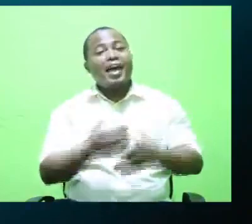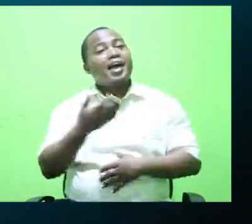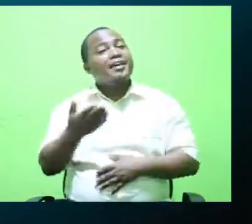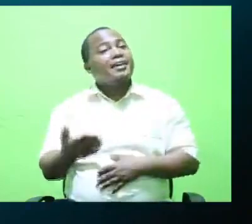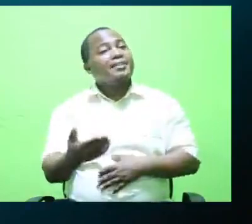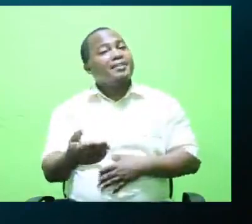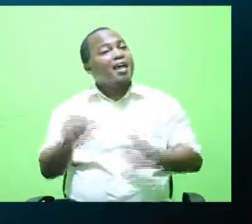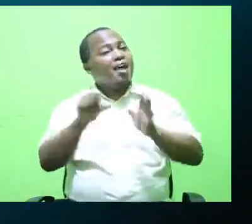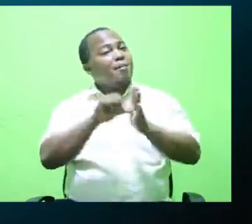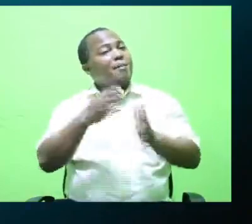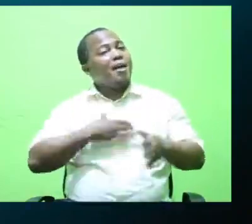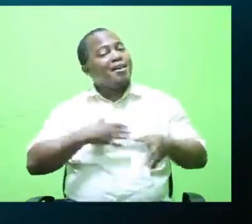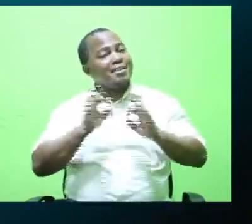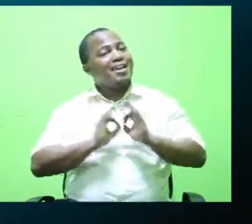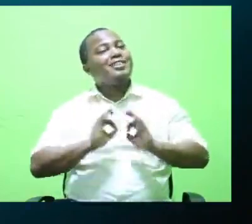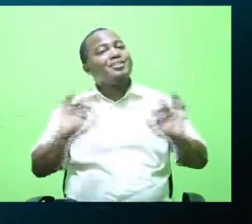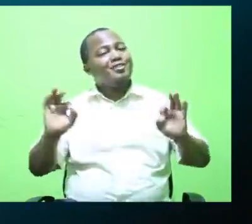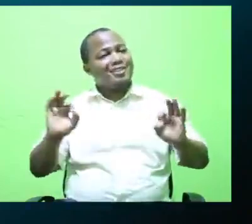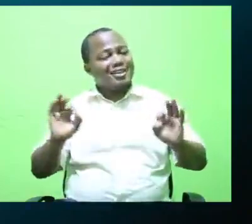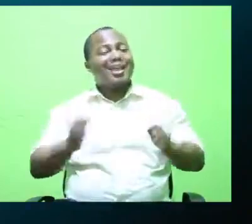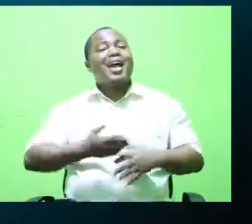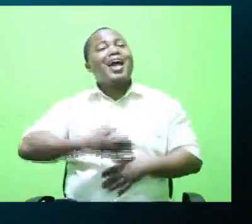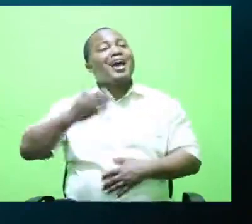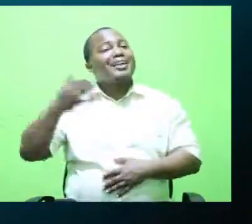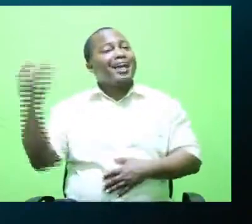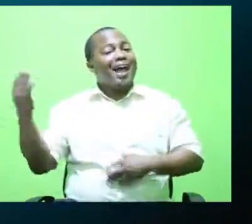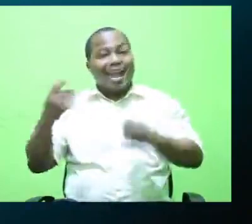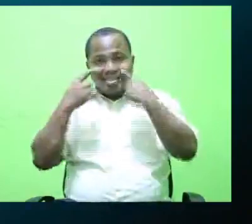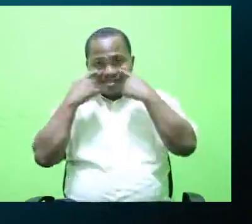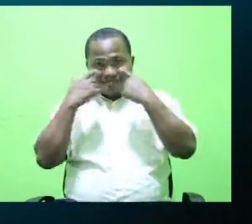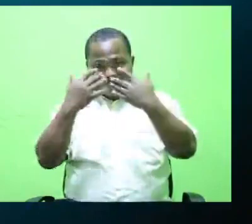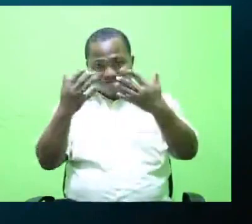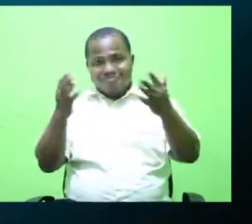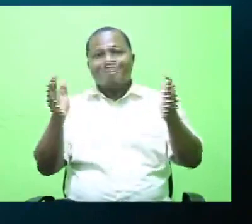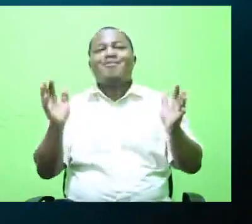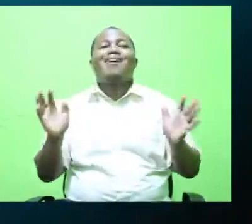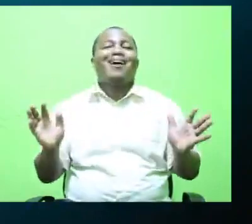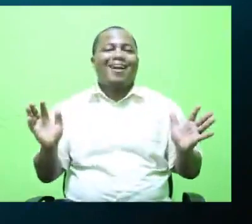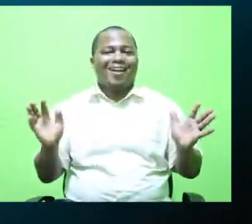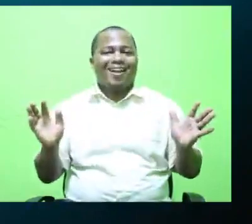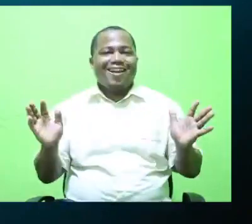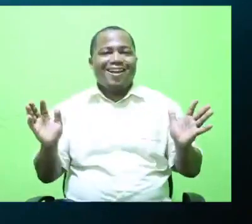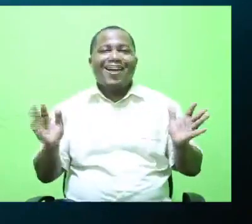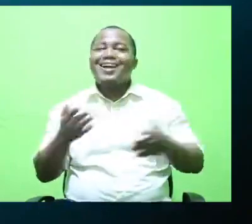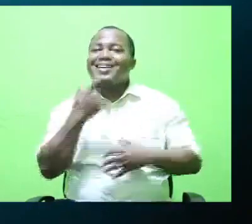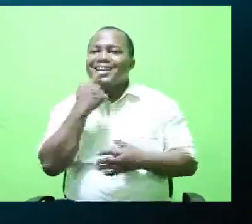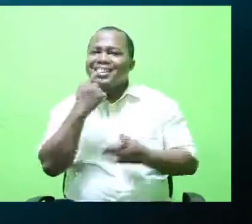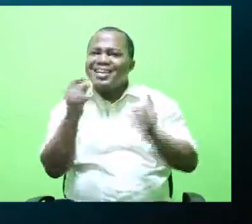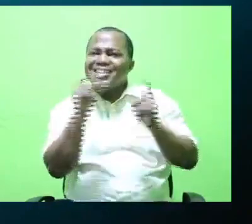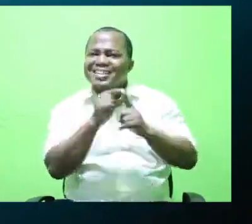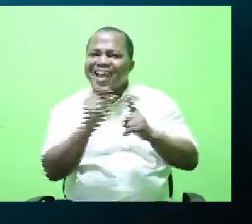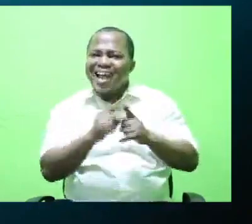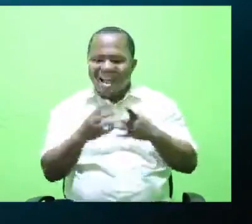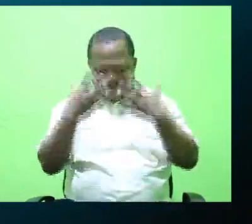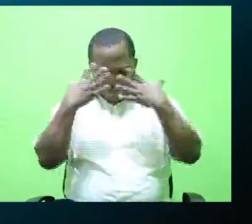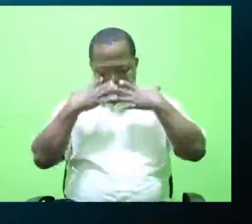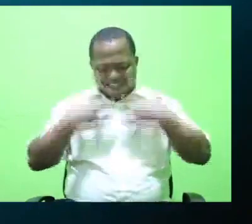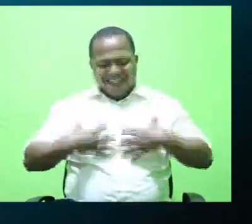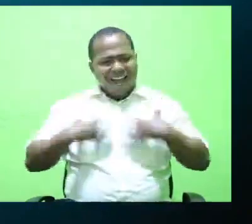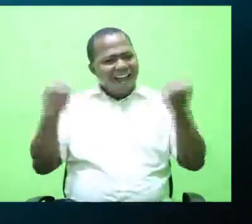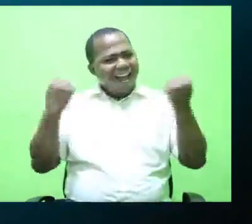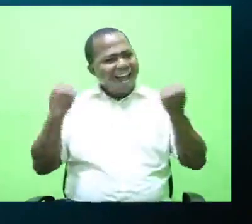Therefore, my dear students and other viewers, the term